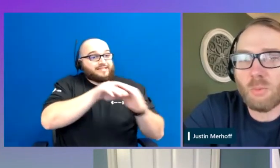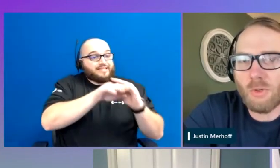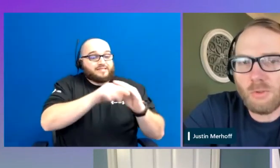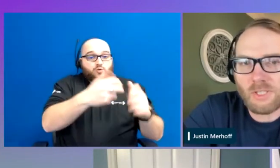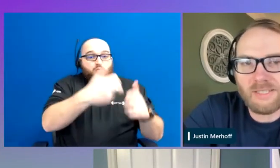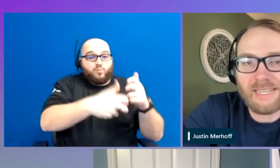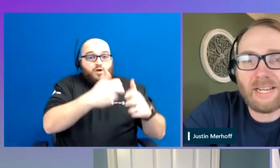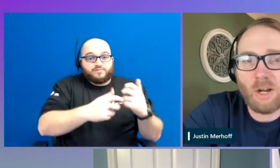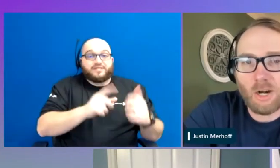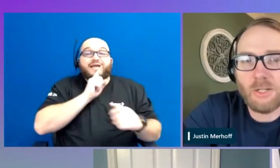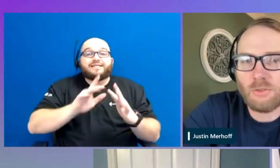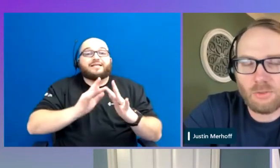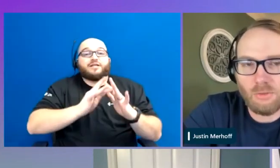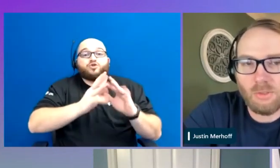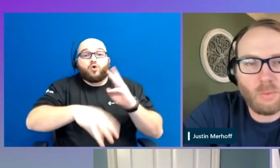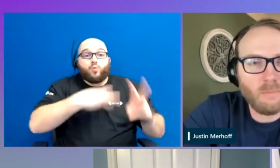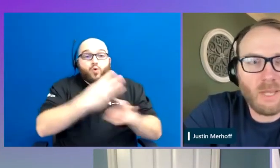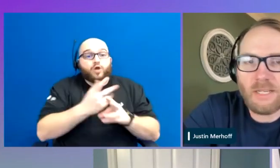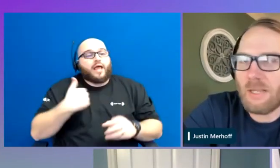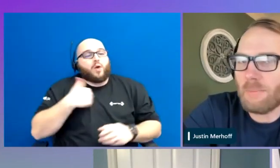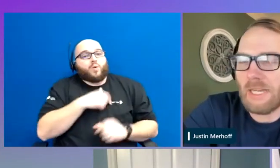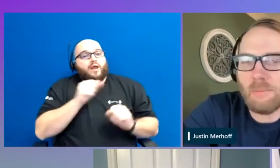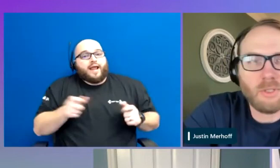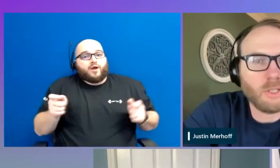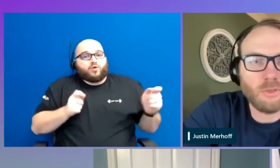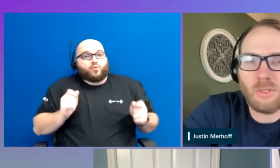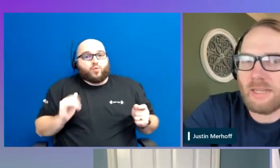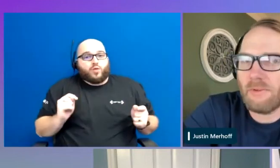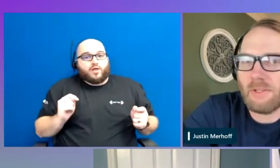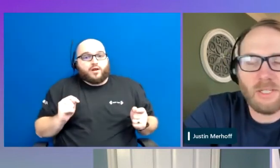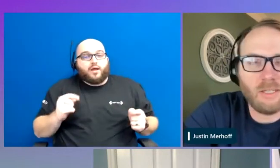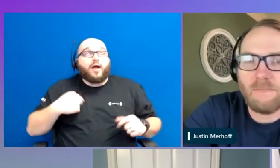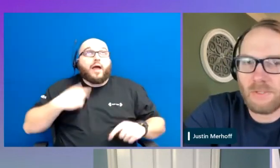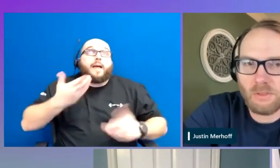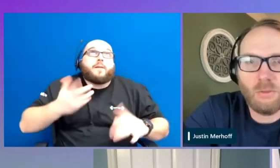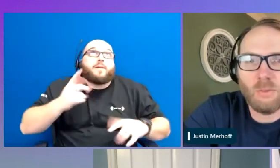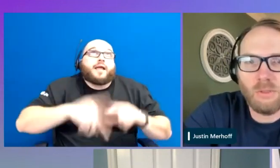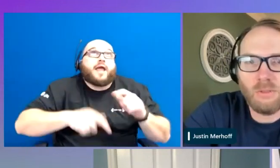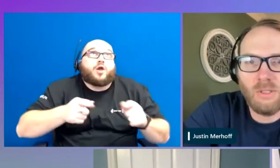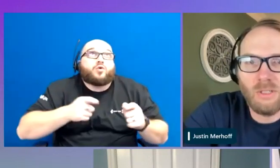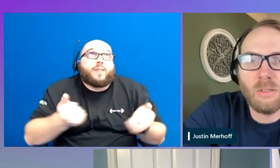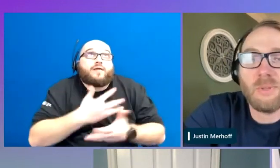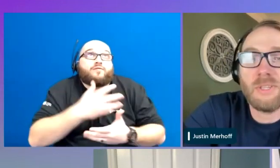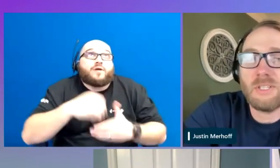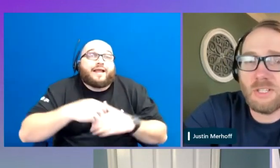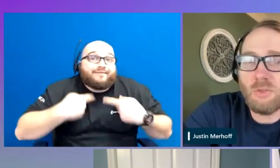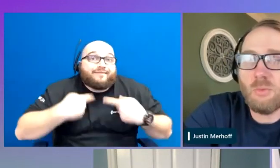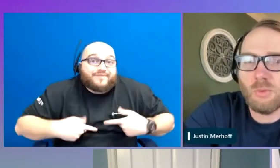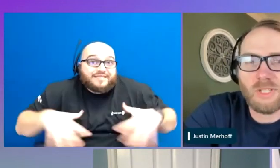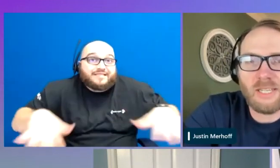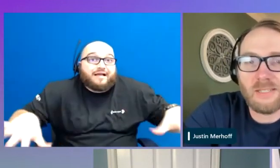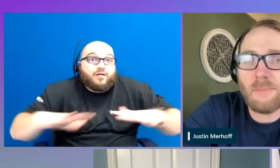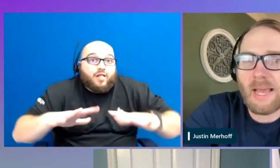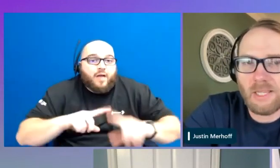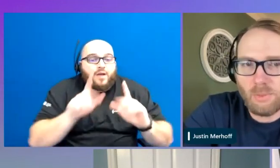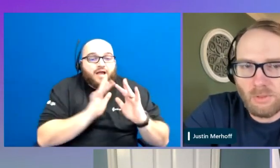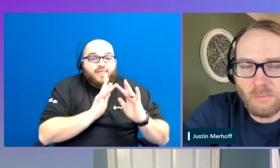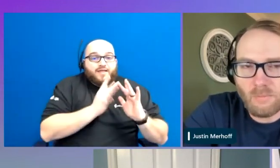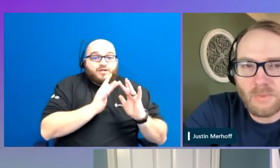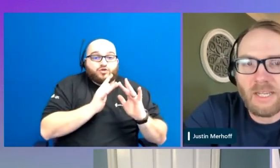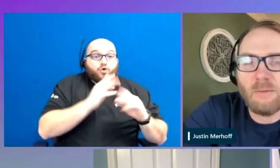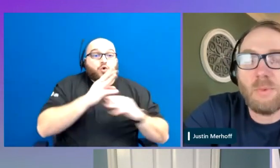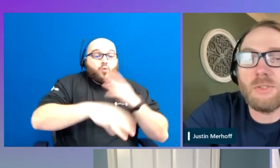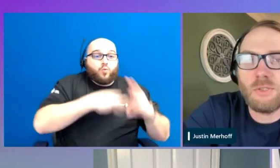digital world is at our control. We might not be able to control everything in the physical world, but the digital world is